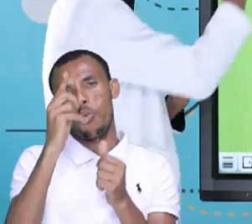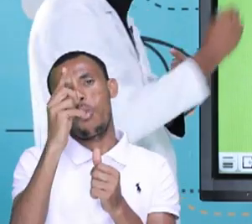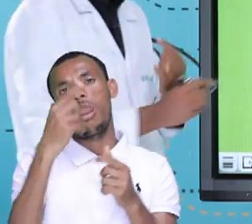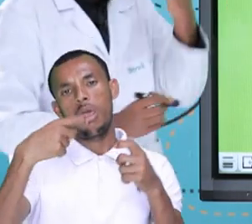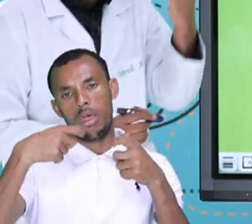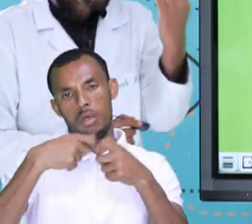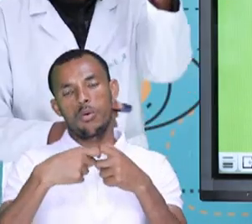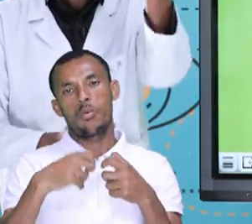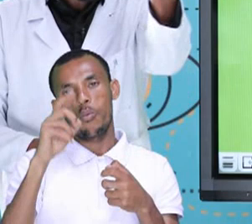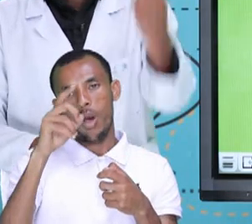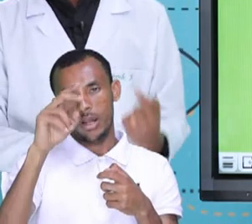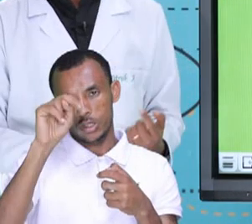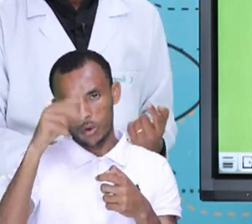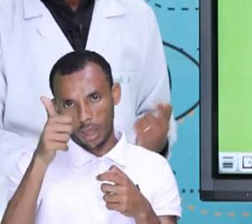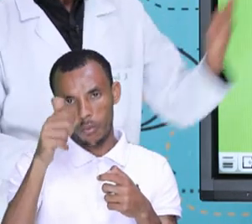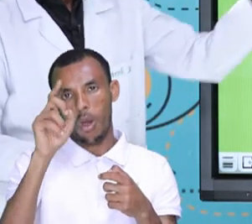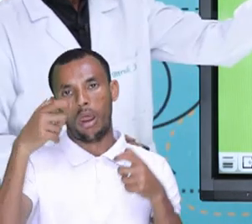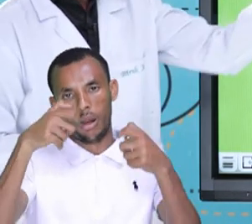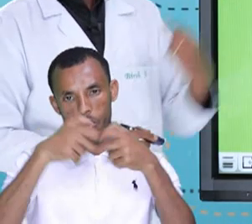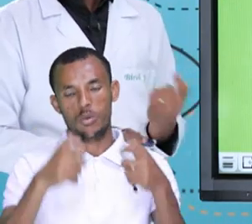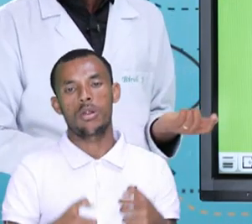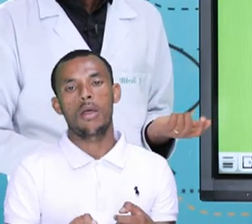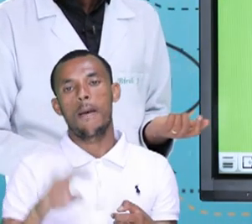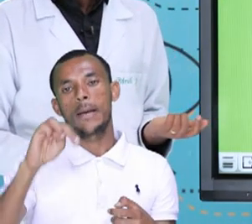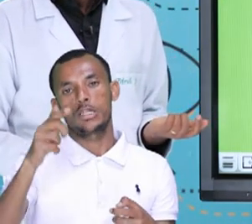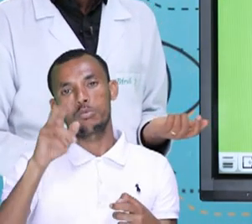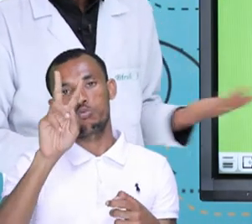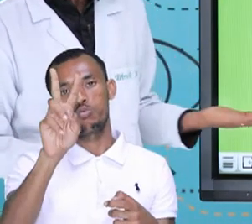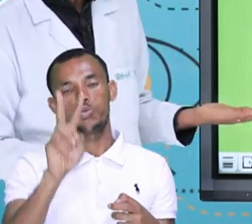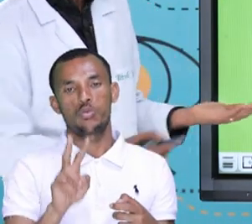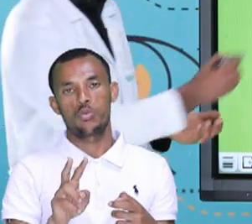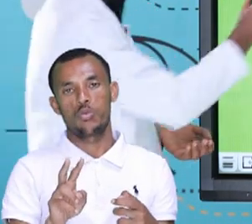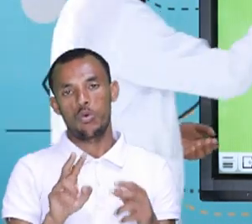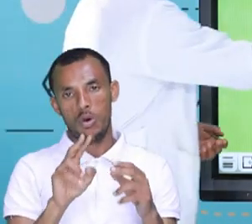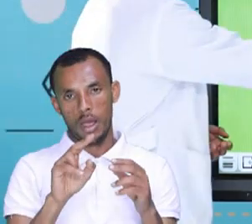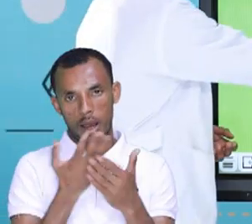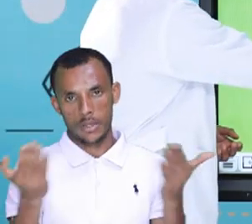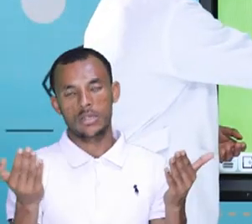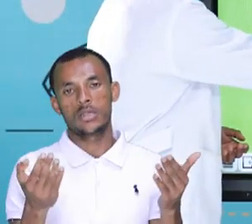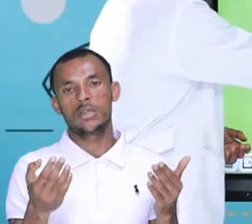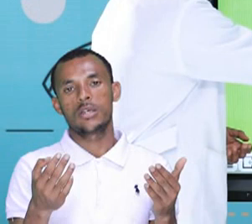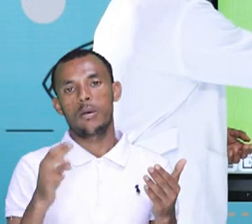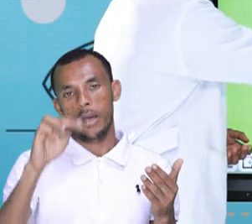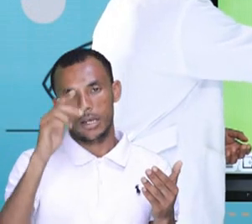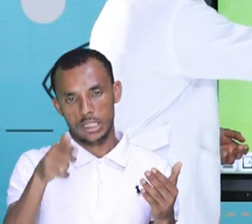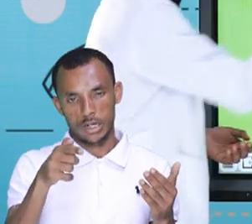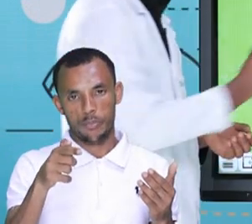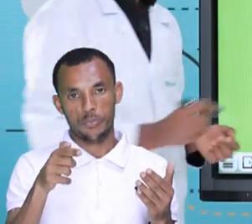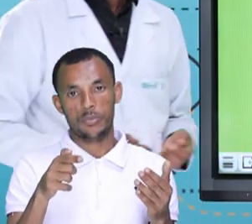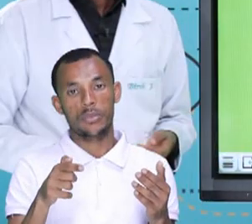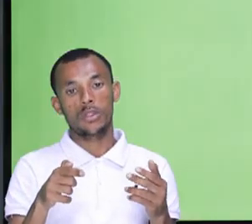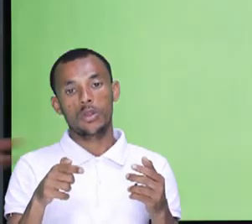contributes 1 electron. 1 sodium contributes 1 electron. Magnesium is group 2 element. Because of group 2 element, magnesium contributes 2